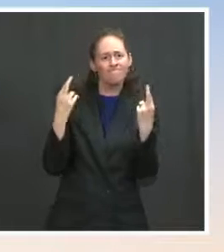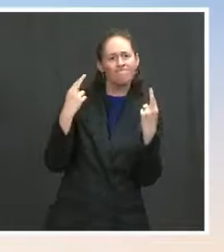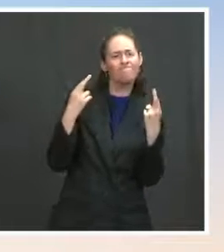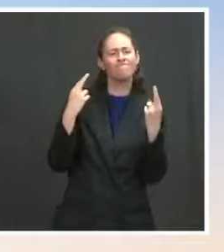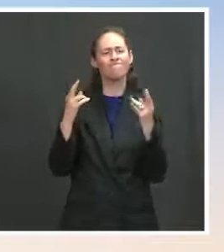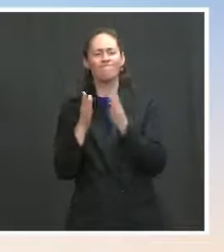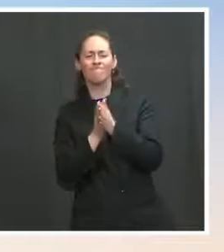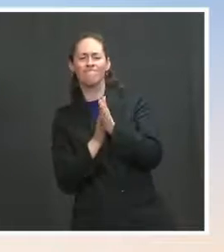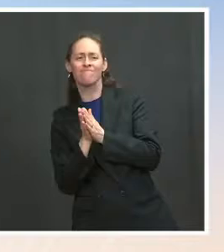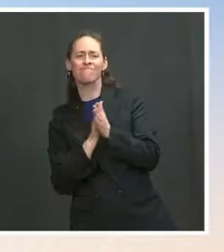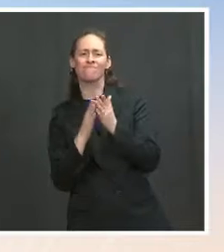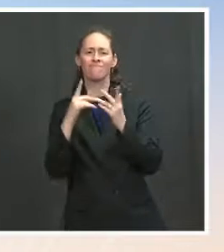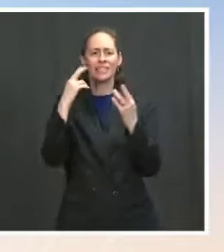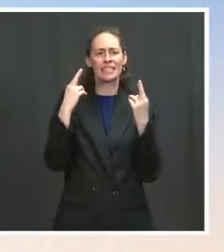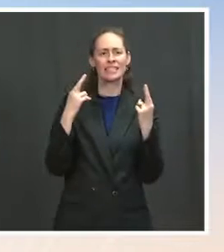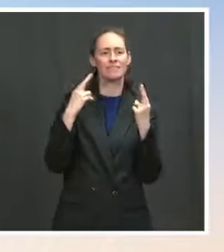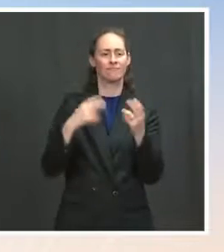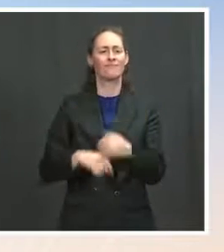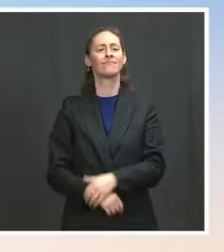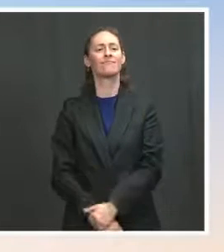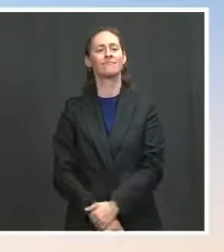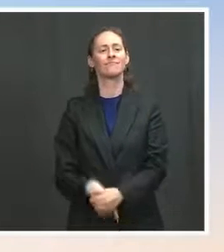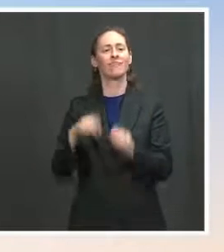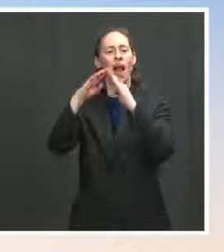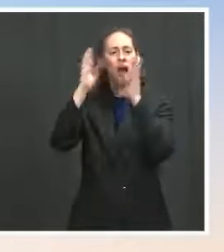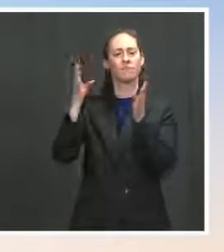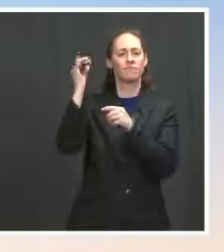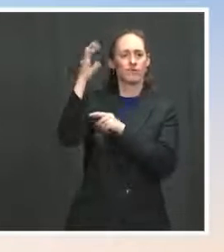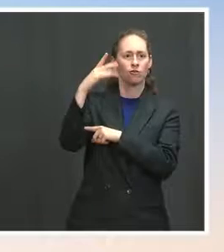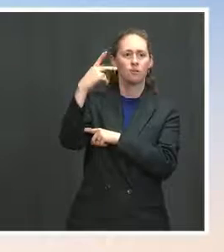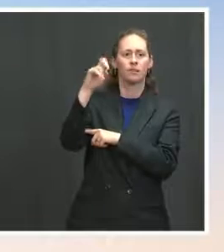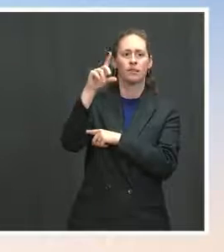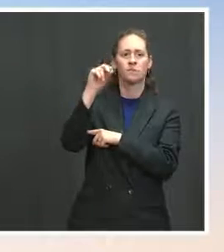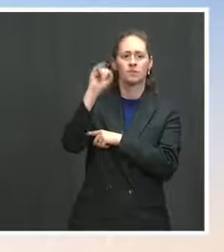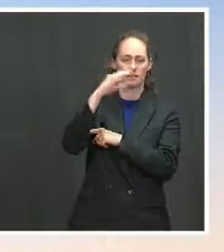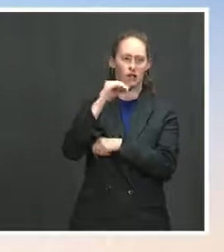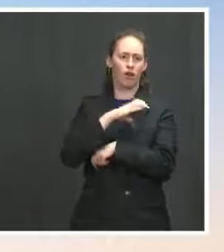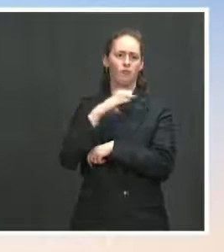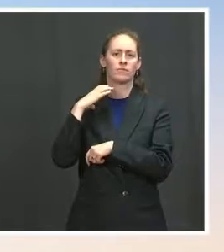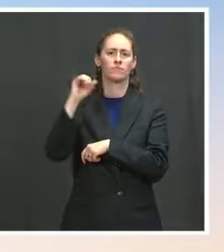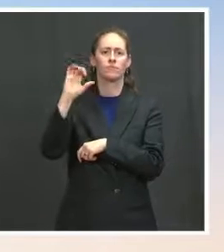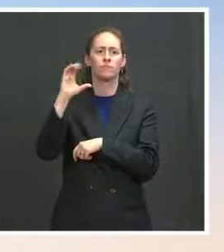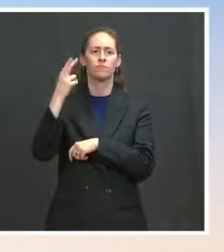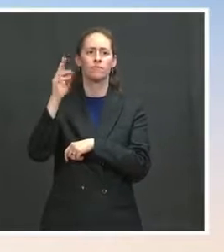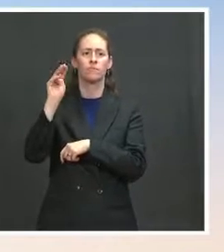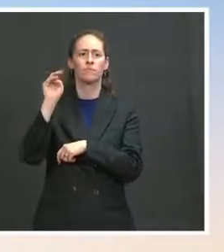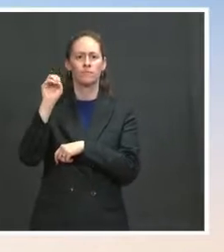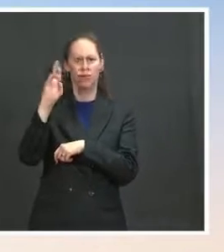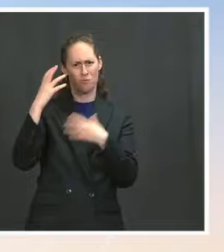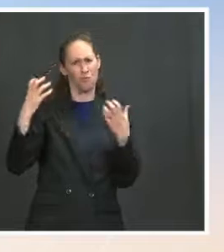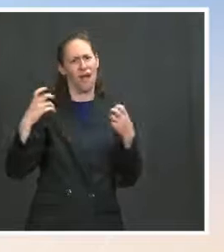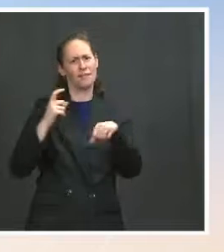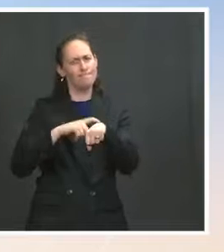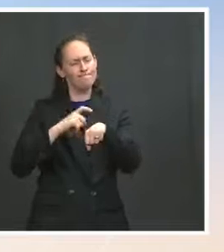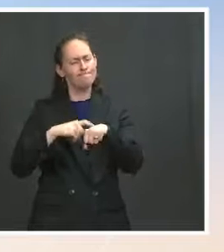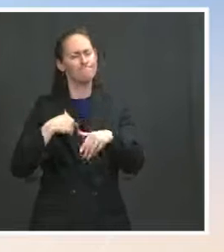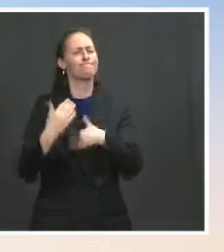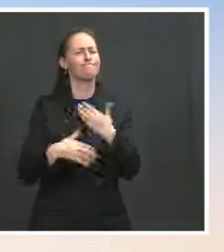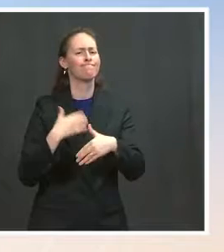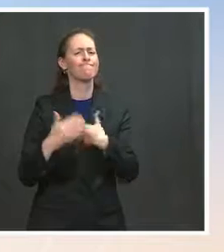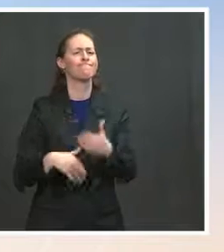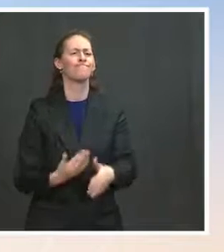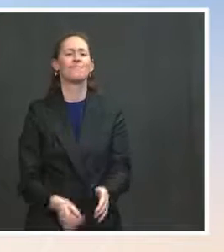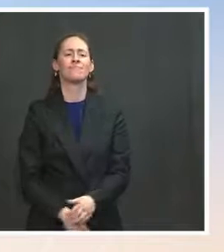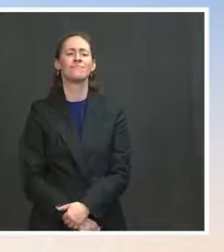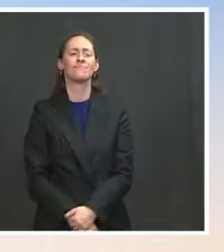Pelosi as well as Leader Schumer. I would say as it relates to police reform, we certainly know that coming together, in order to